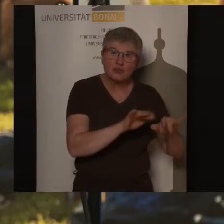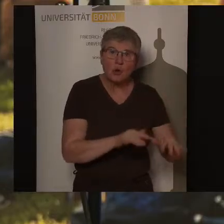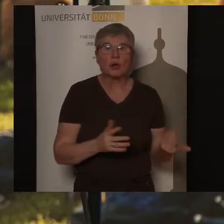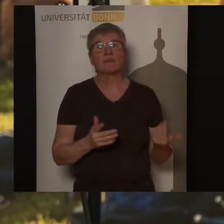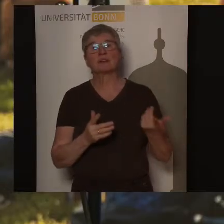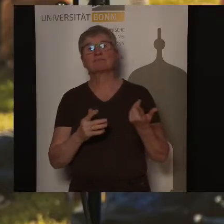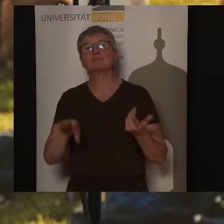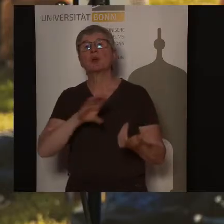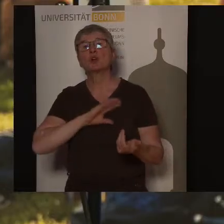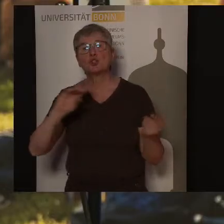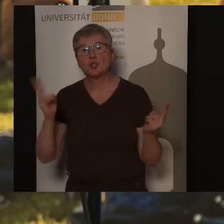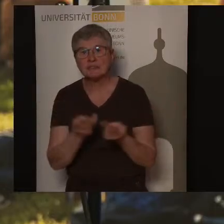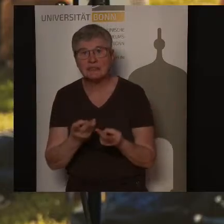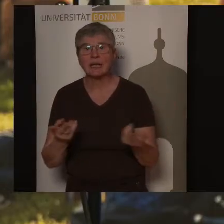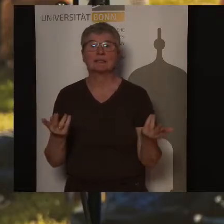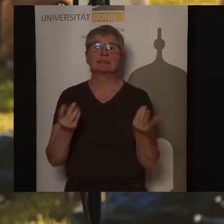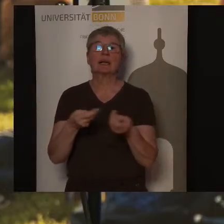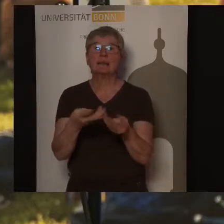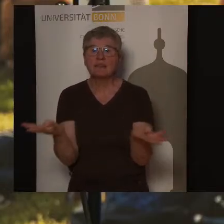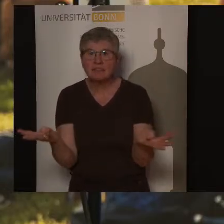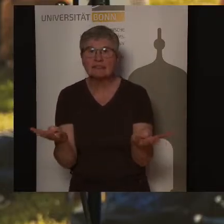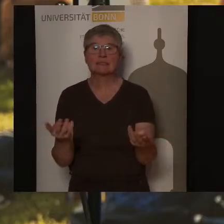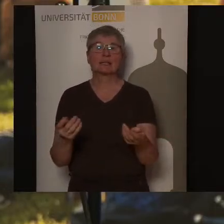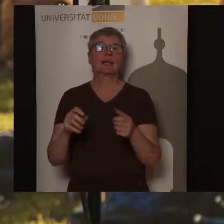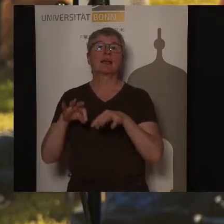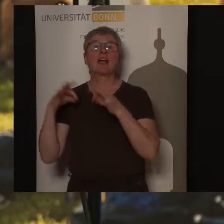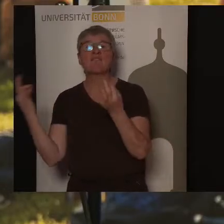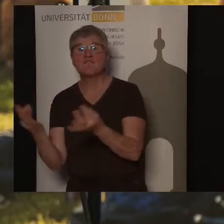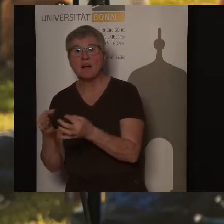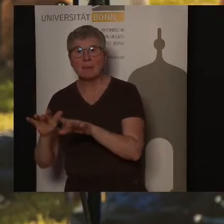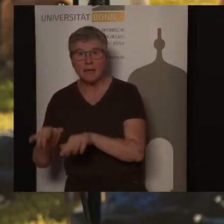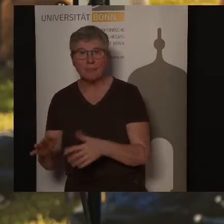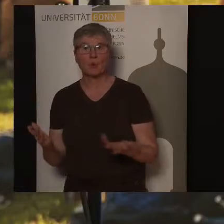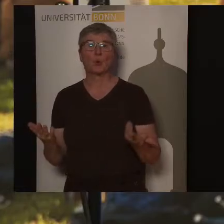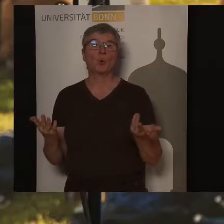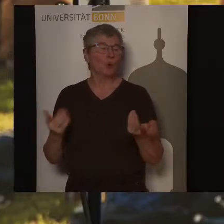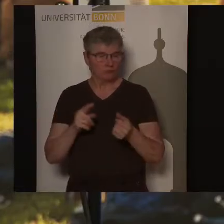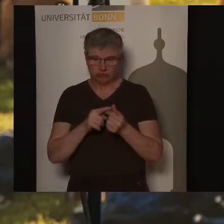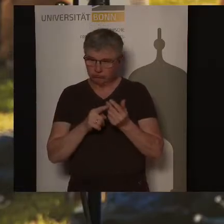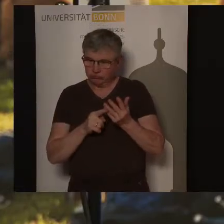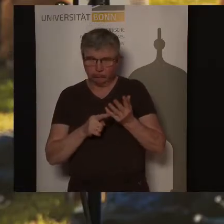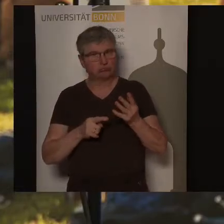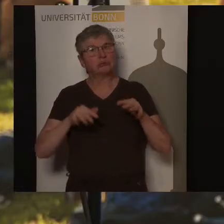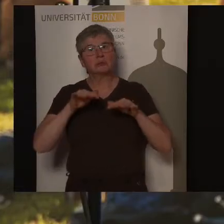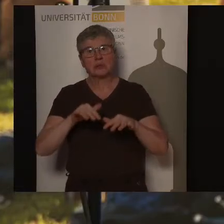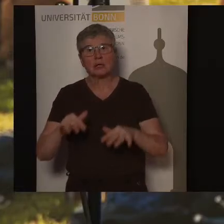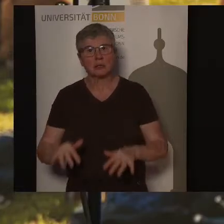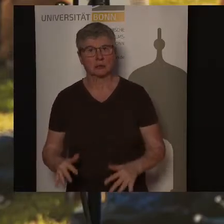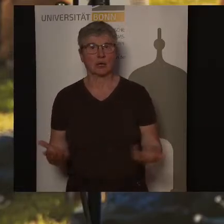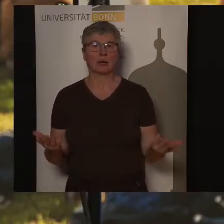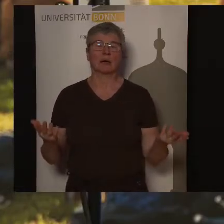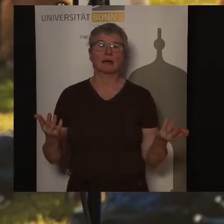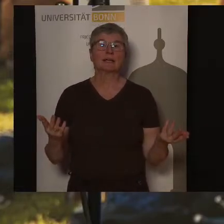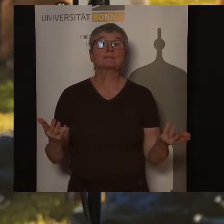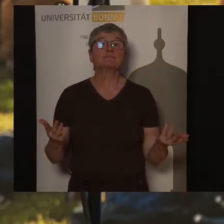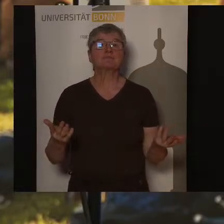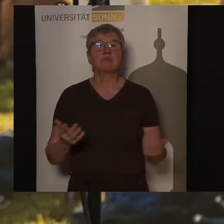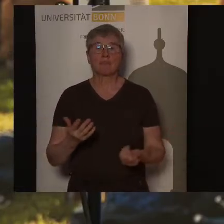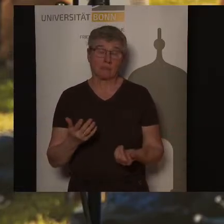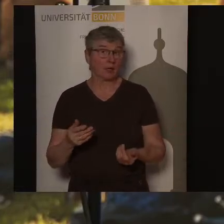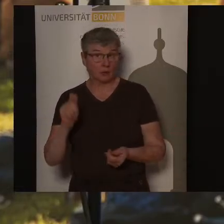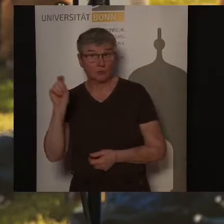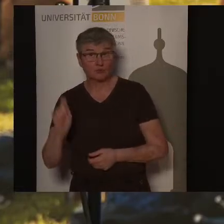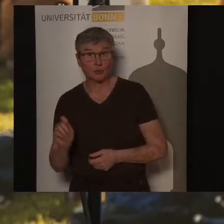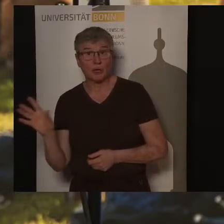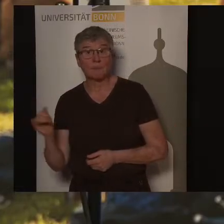here at the university. As you could hear, we are closely connected to the Equal Opportunity and